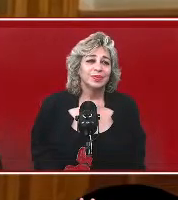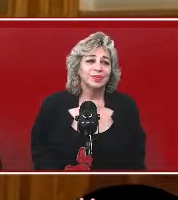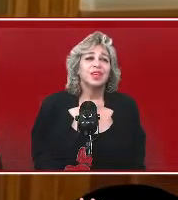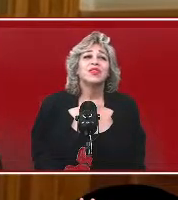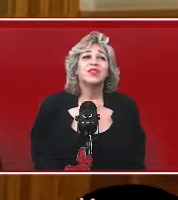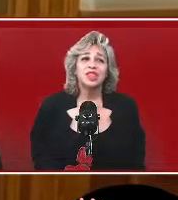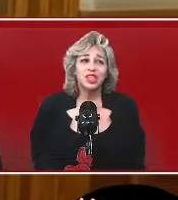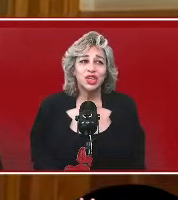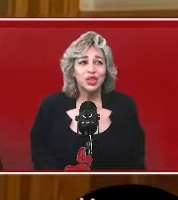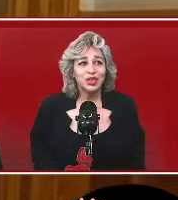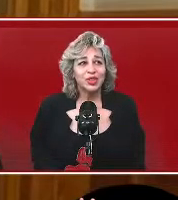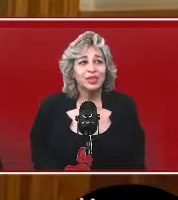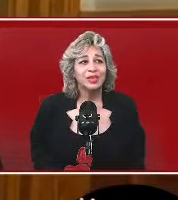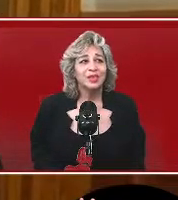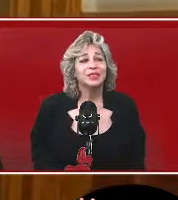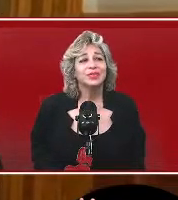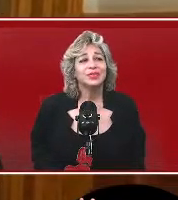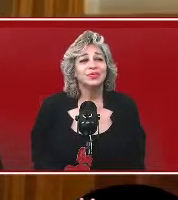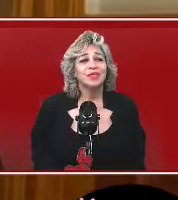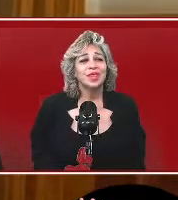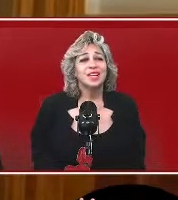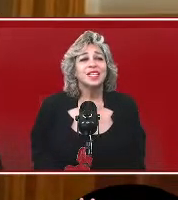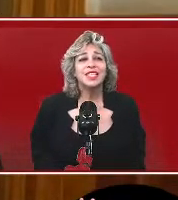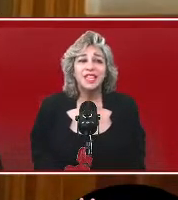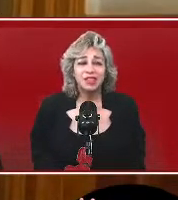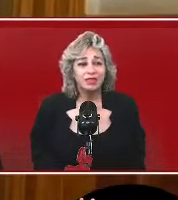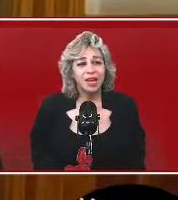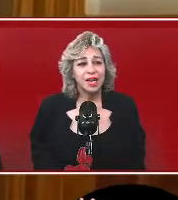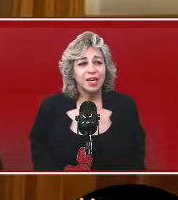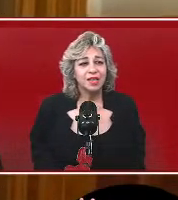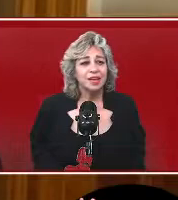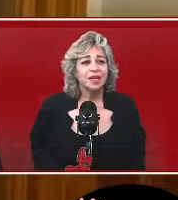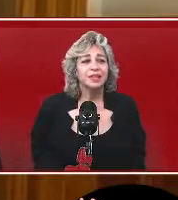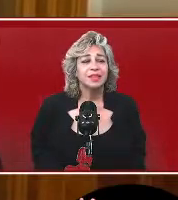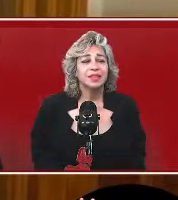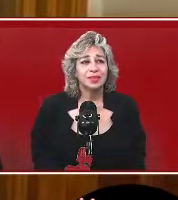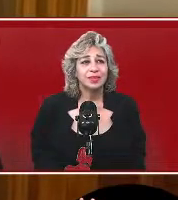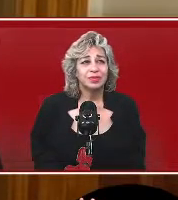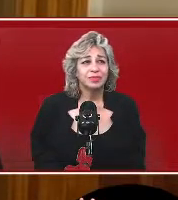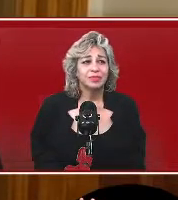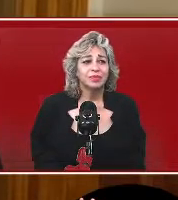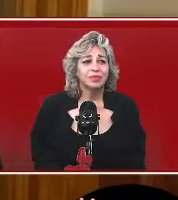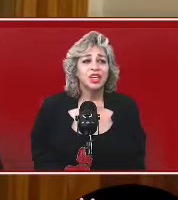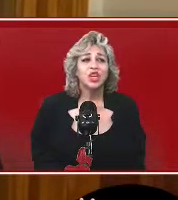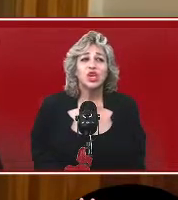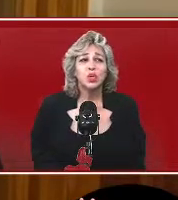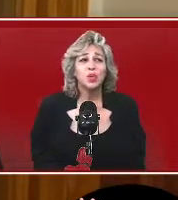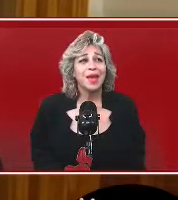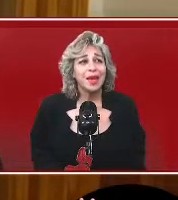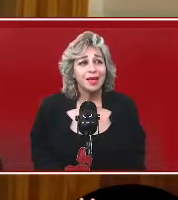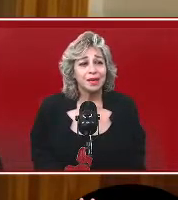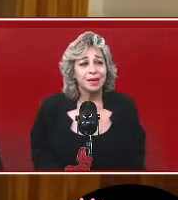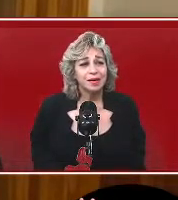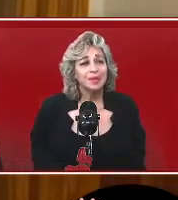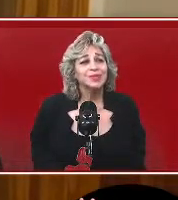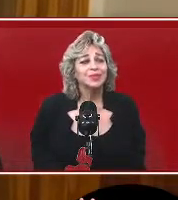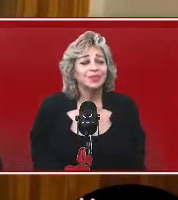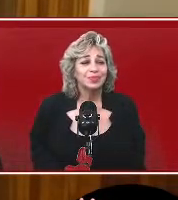Fraterna, fraternal, digna, dignified, humana,